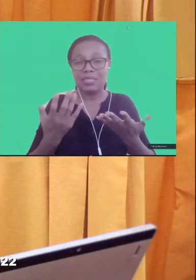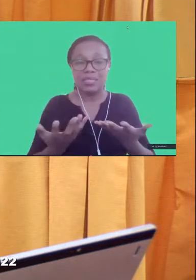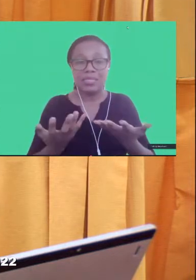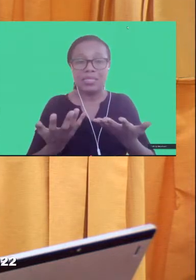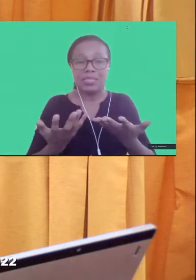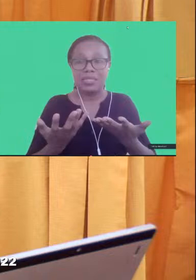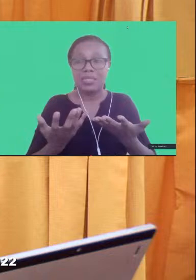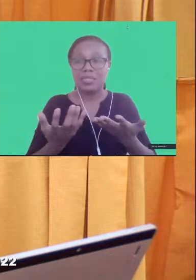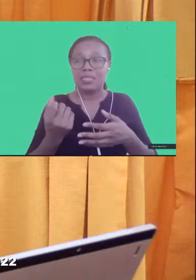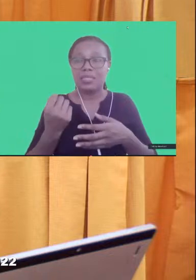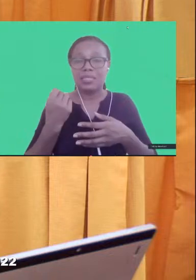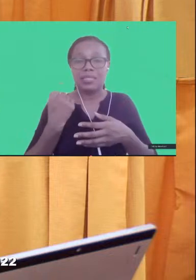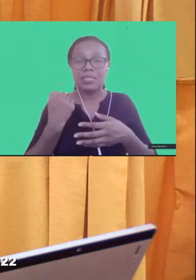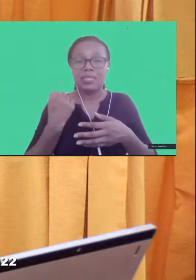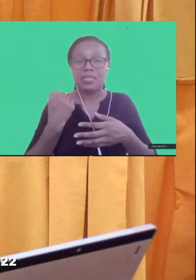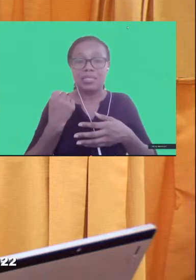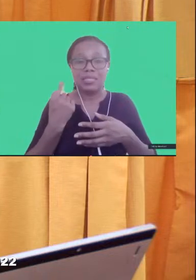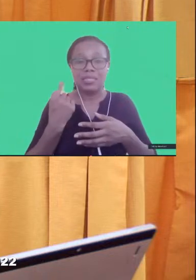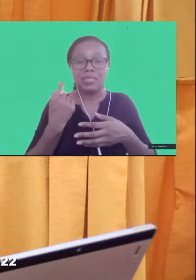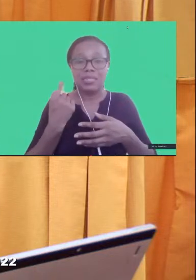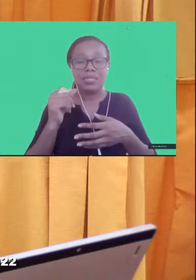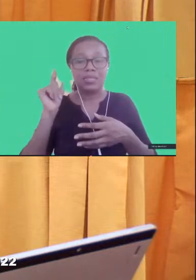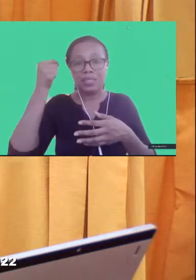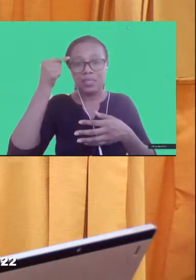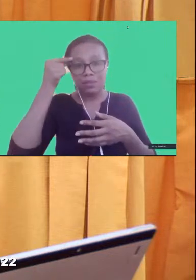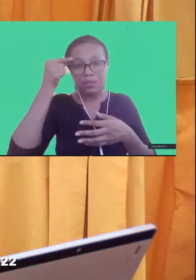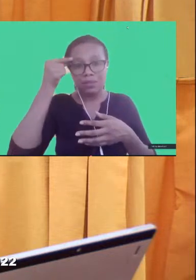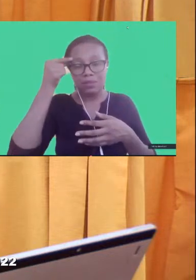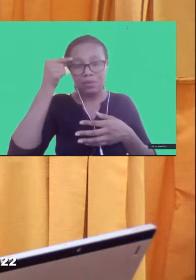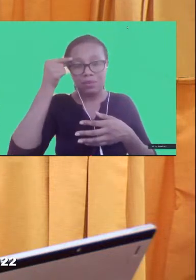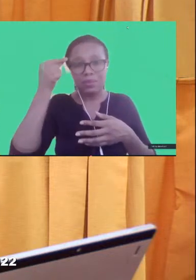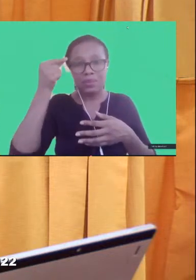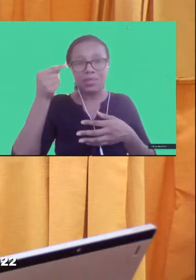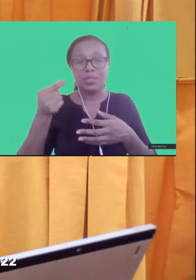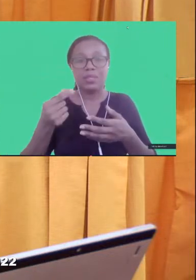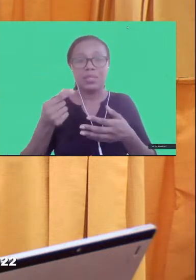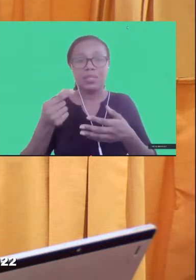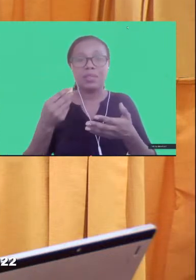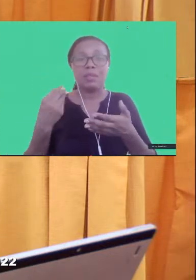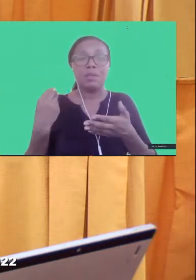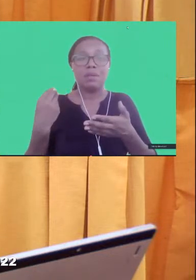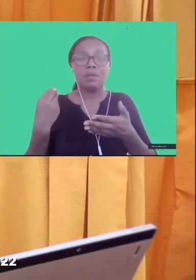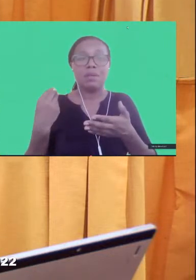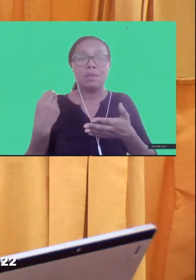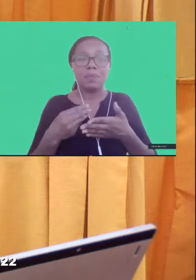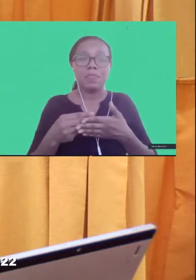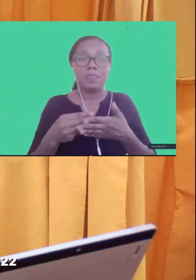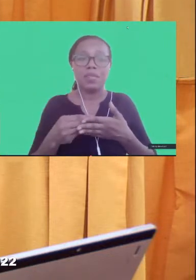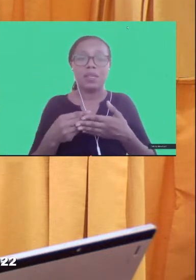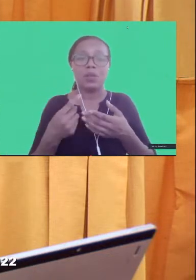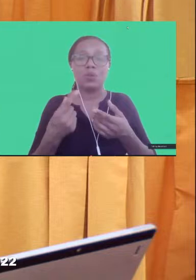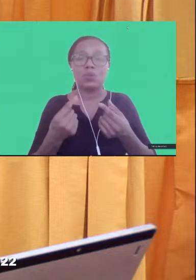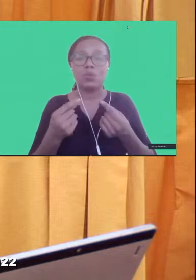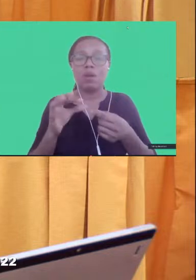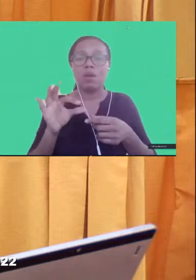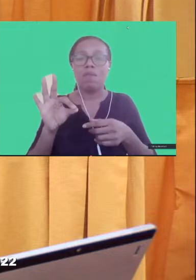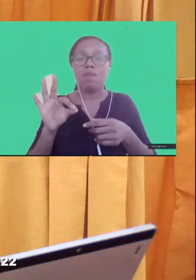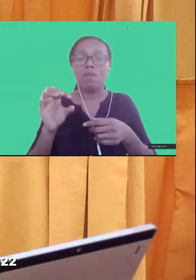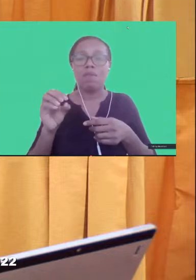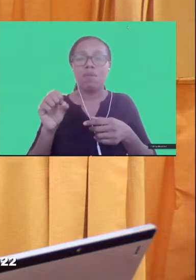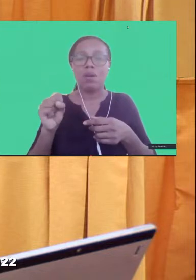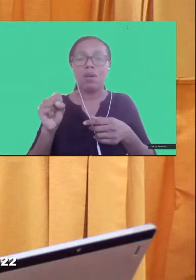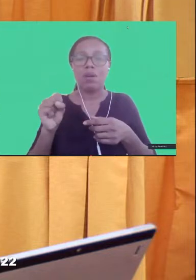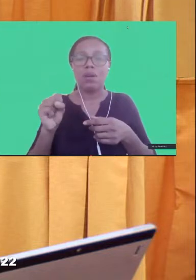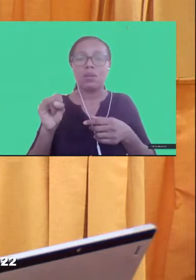basically takes a substantive sum from fossil fuels. And as we are converting more and more to